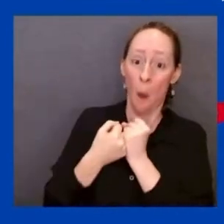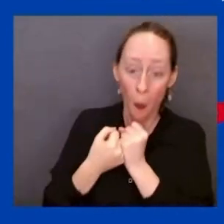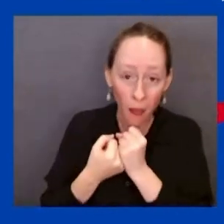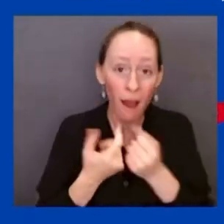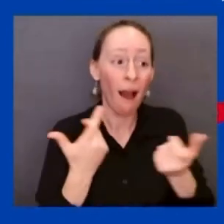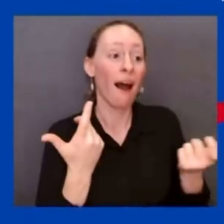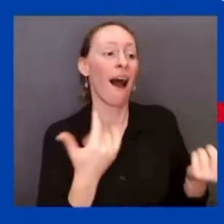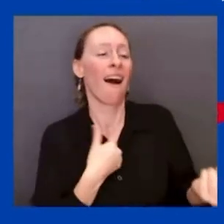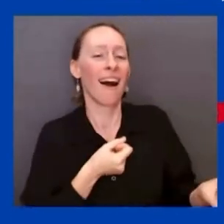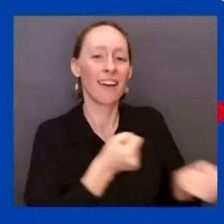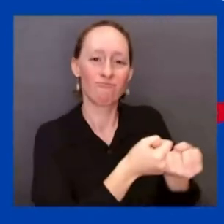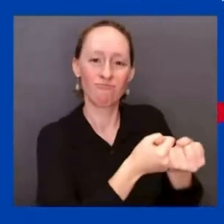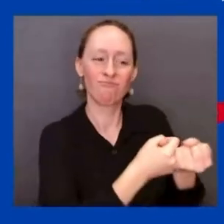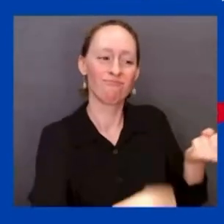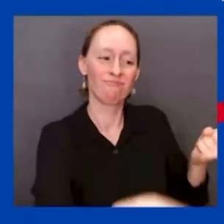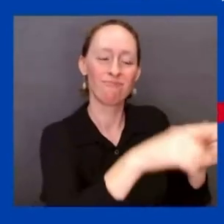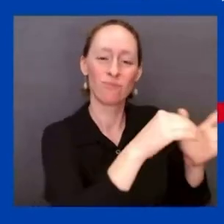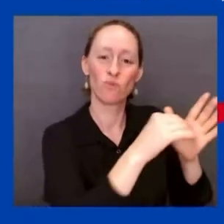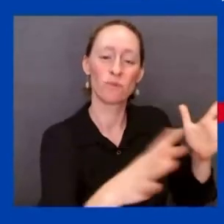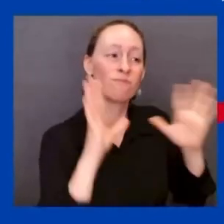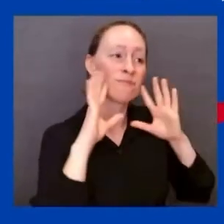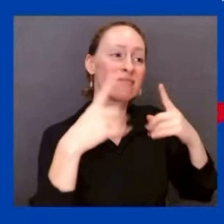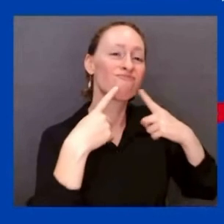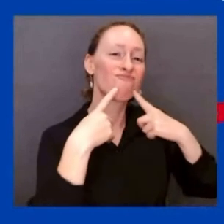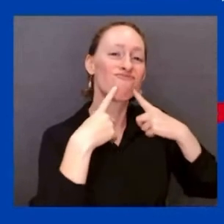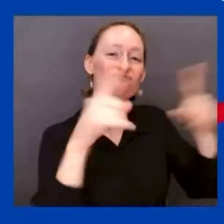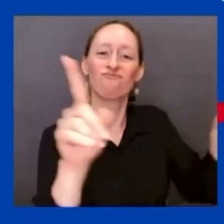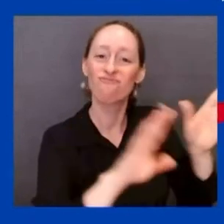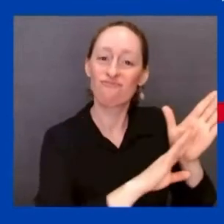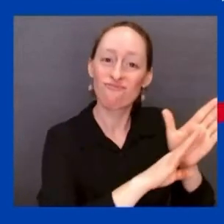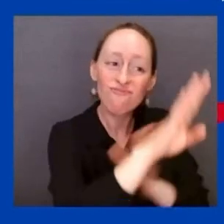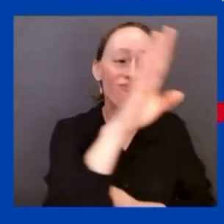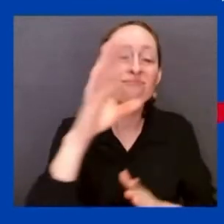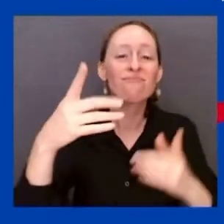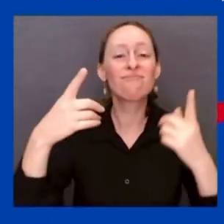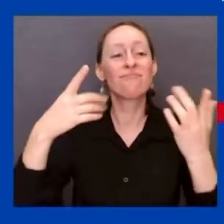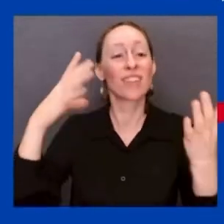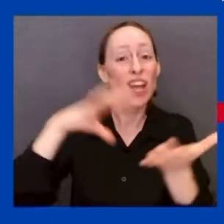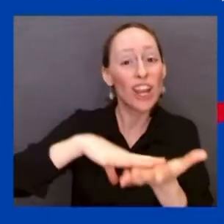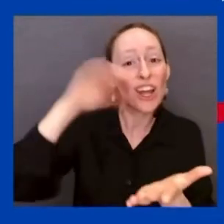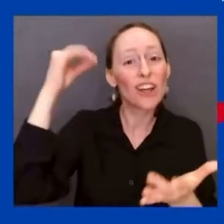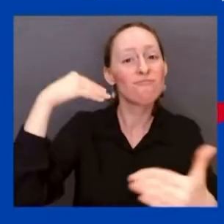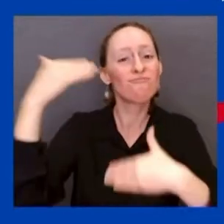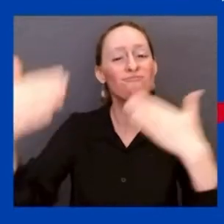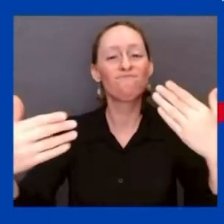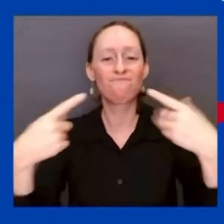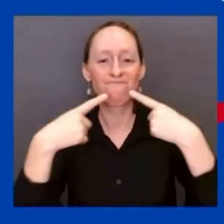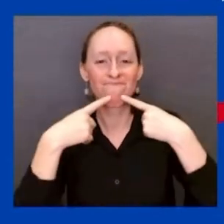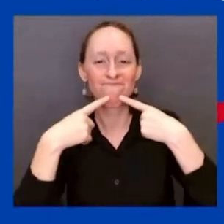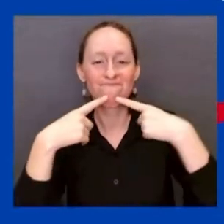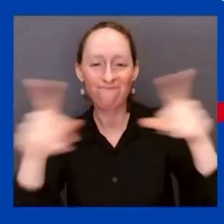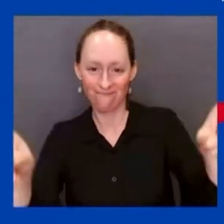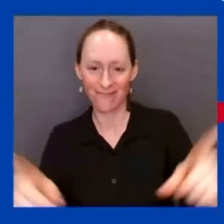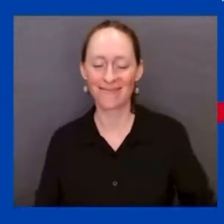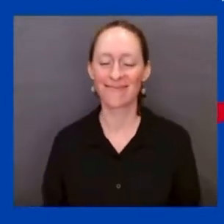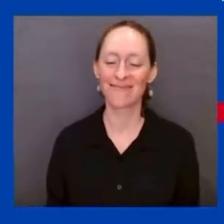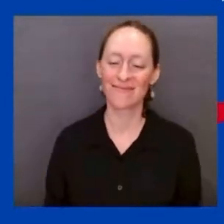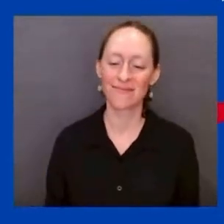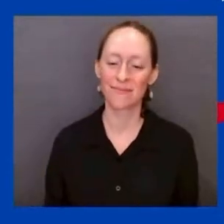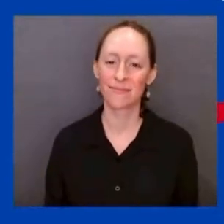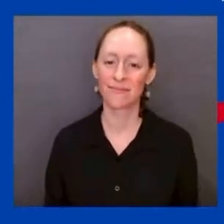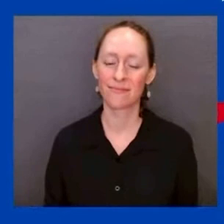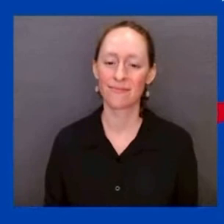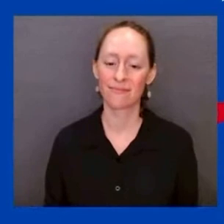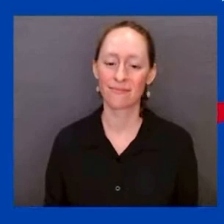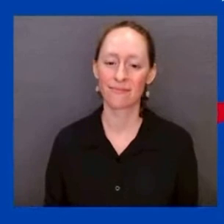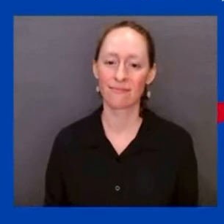Oh, thank you, Robert. We know how important the mental health of our students and